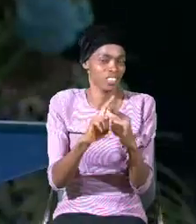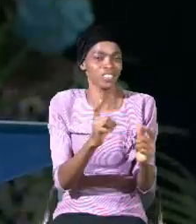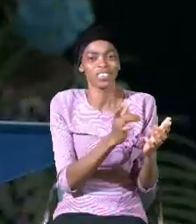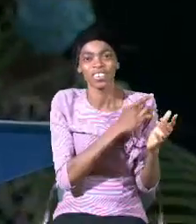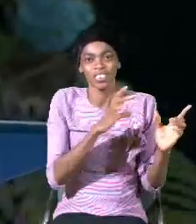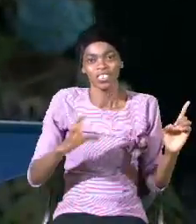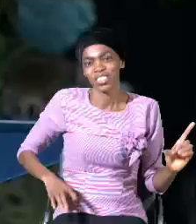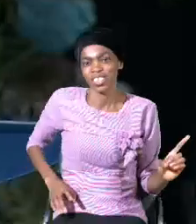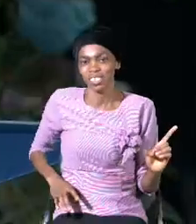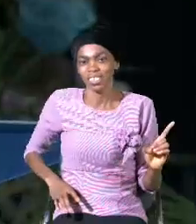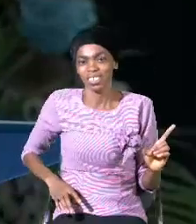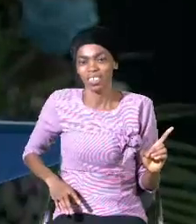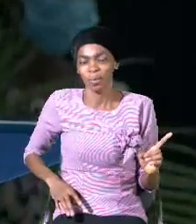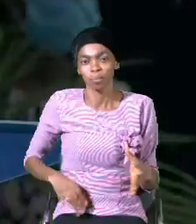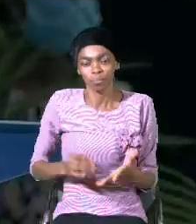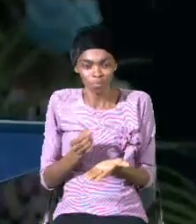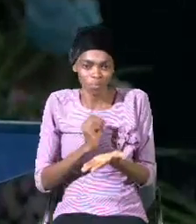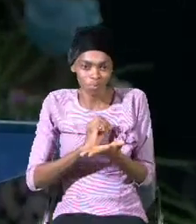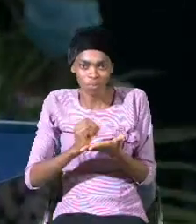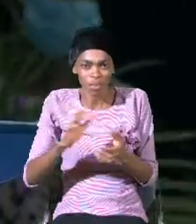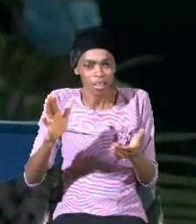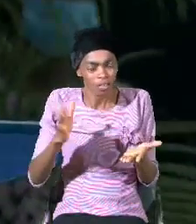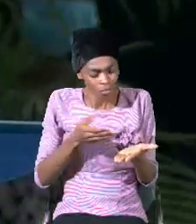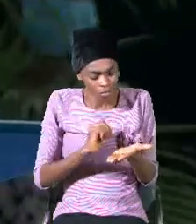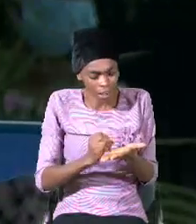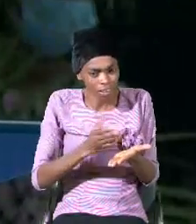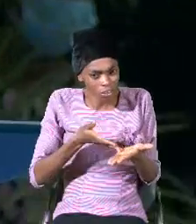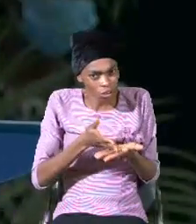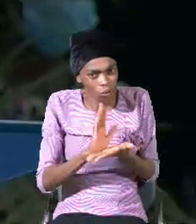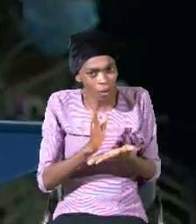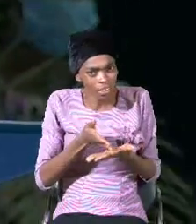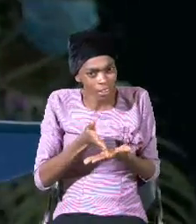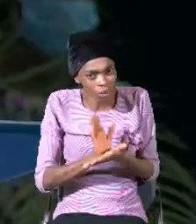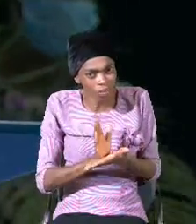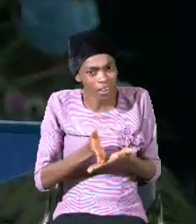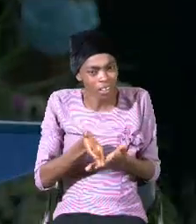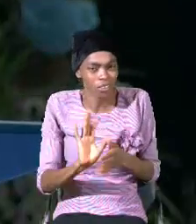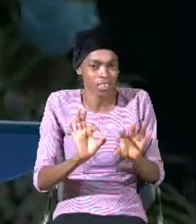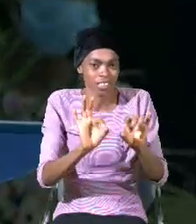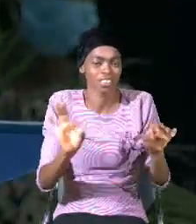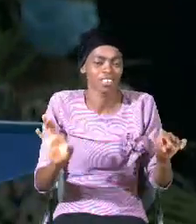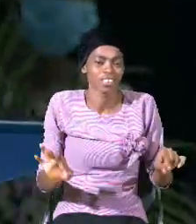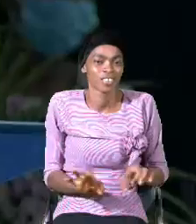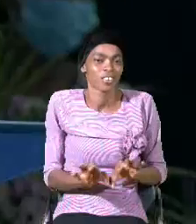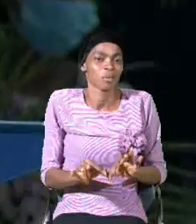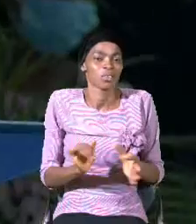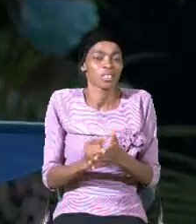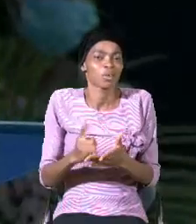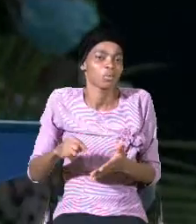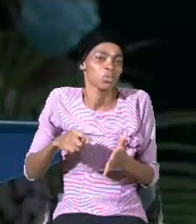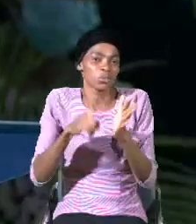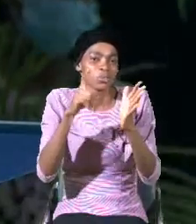Fill those information so that we can further show you the path to greatness in